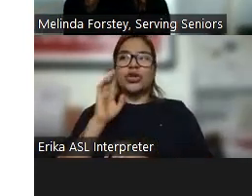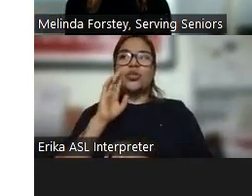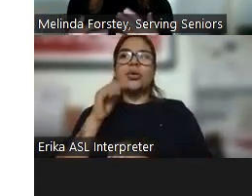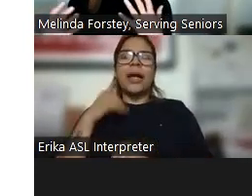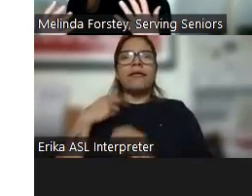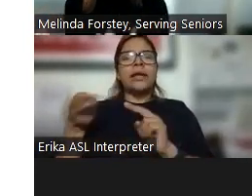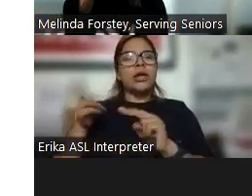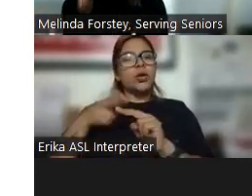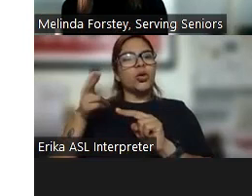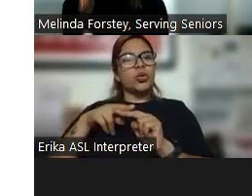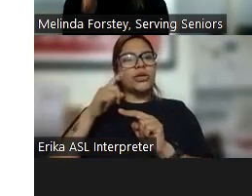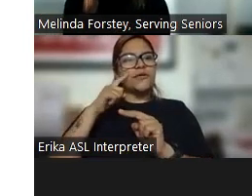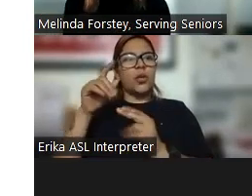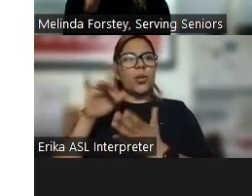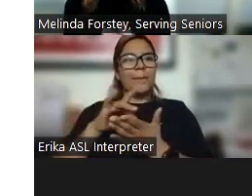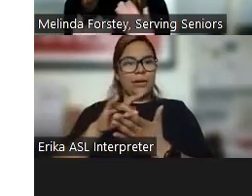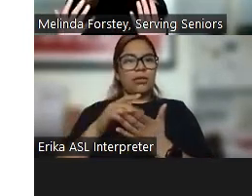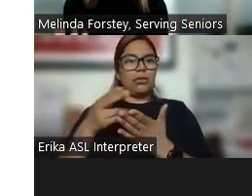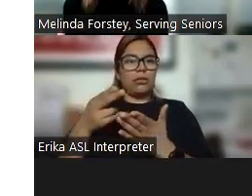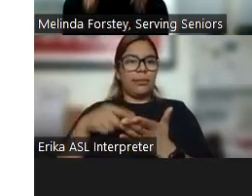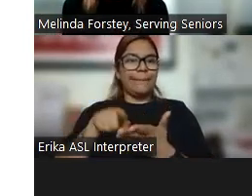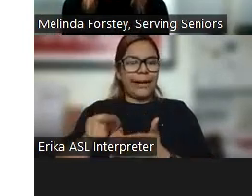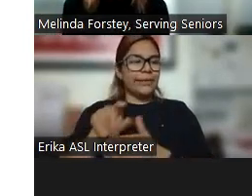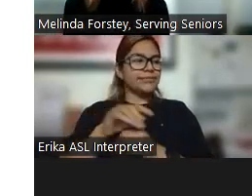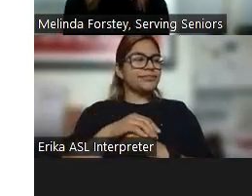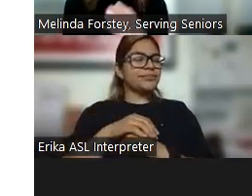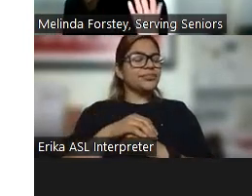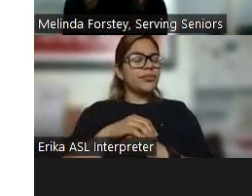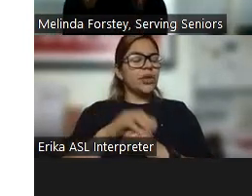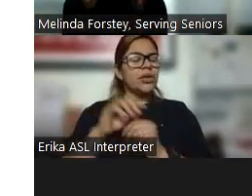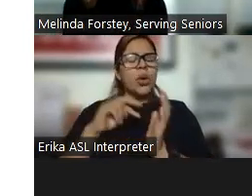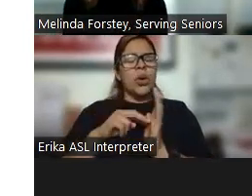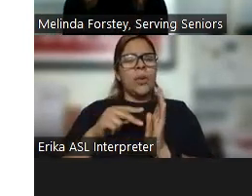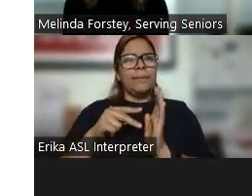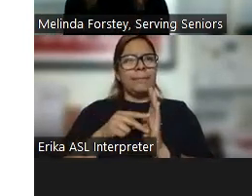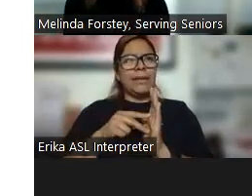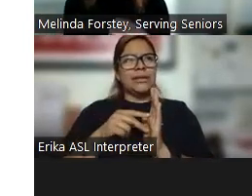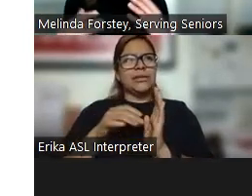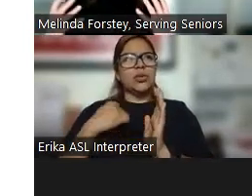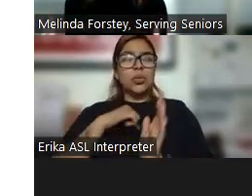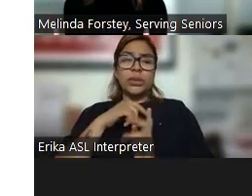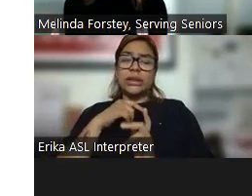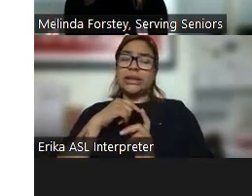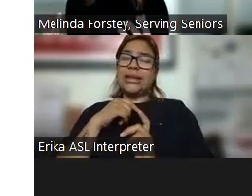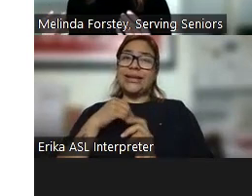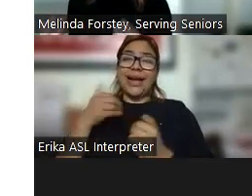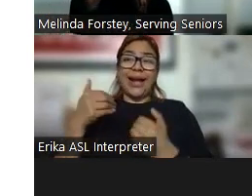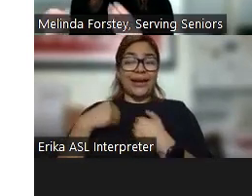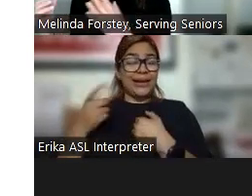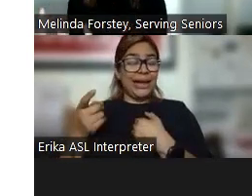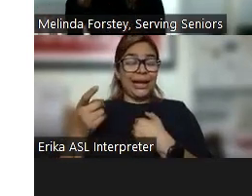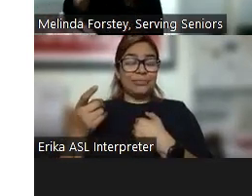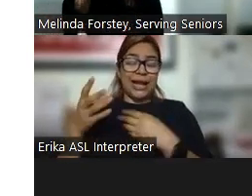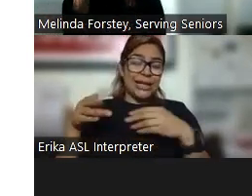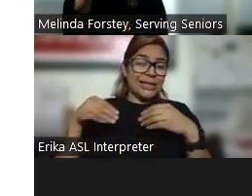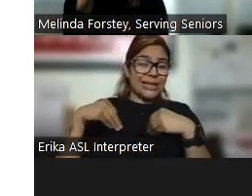So our team was able to get him connected to the shallow rental subsidy program, which enabled him to meet